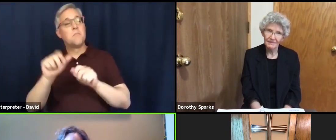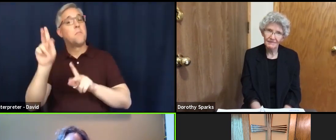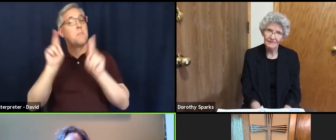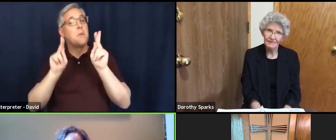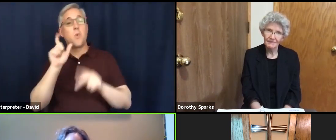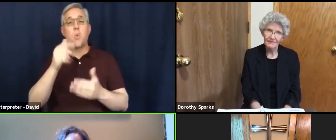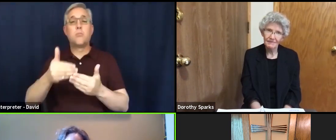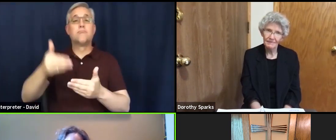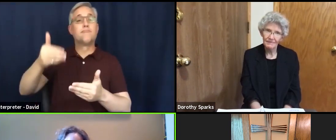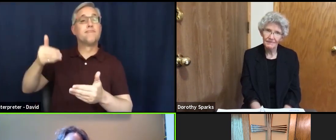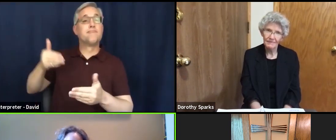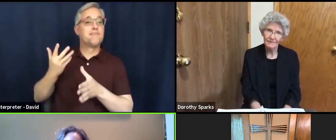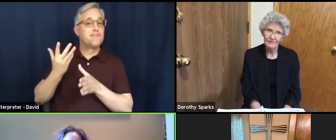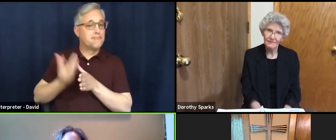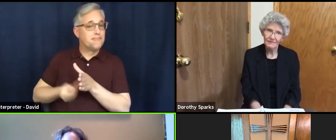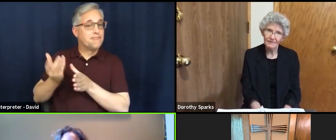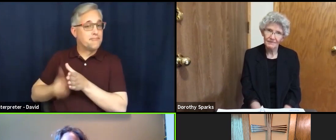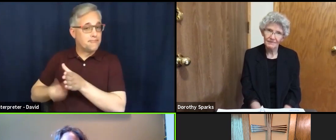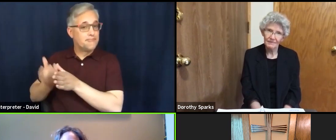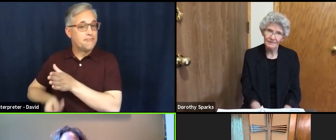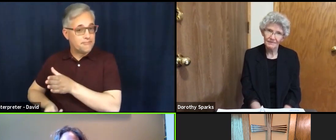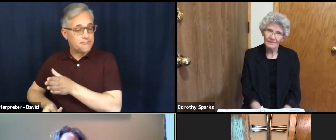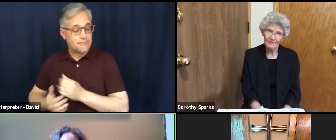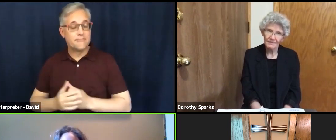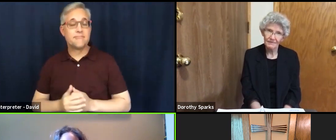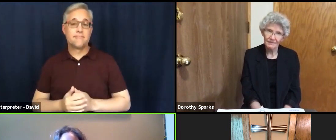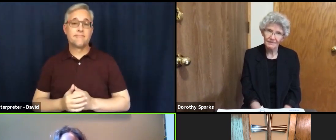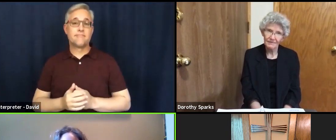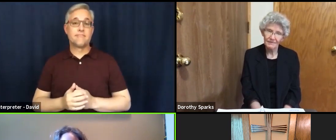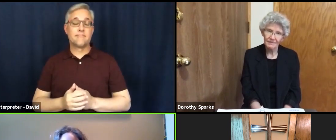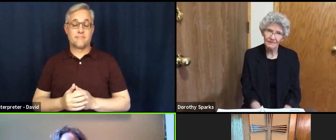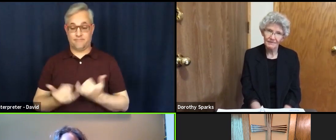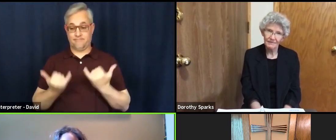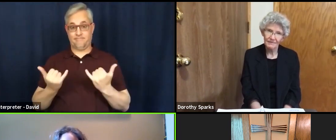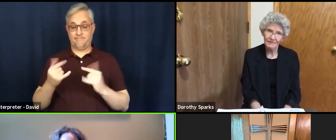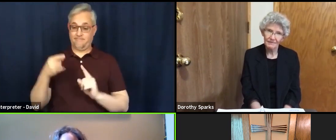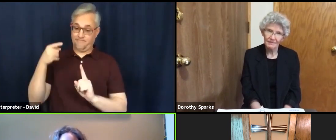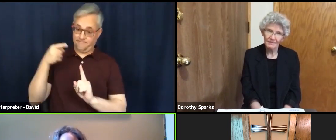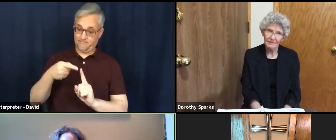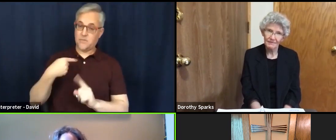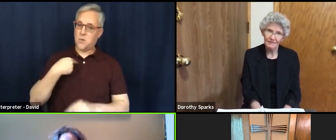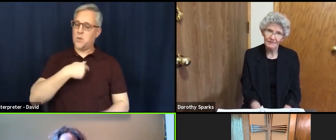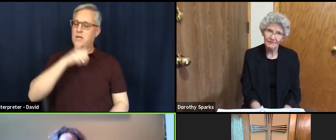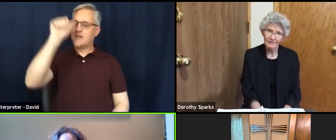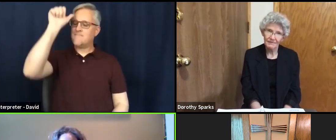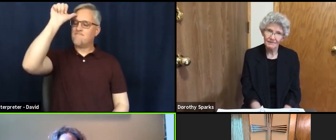us. And in particular, we remember George Floyd.